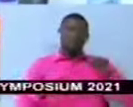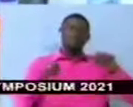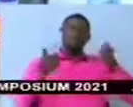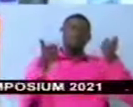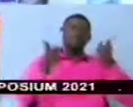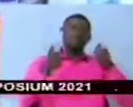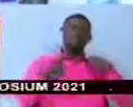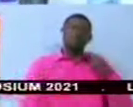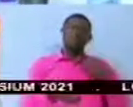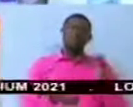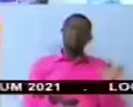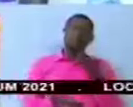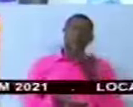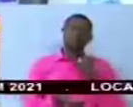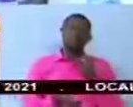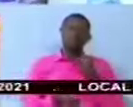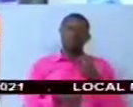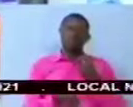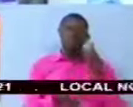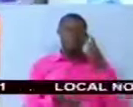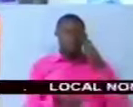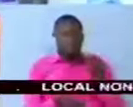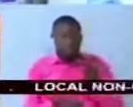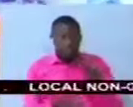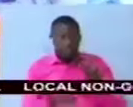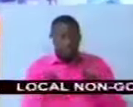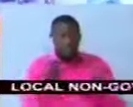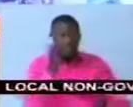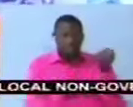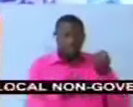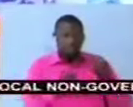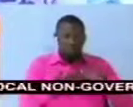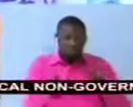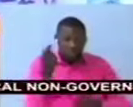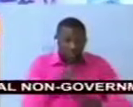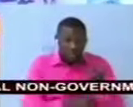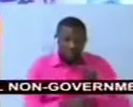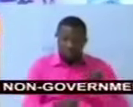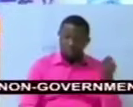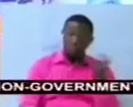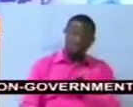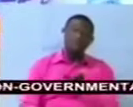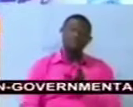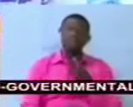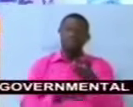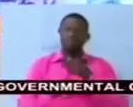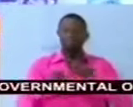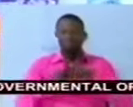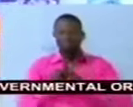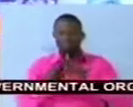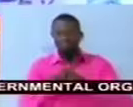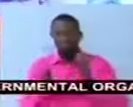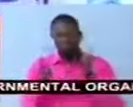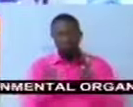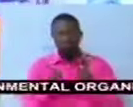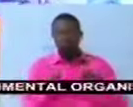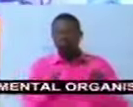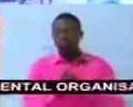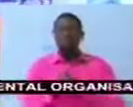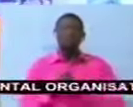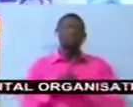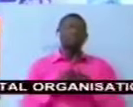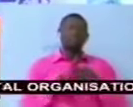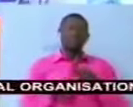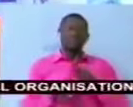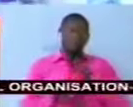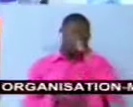moto ni di défarat bam correct ma jaay. So start going to the oxygène buying cars and repairing them. Birkama yeb lool lañ ma xamé. Resell